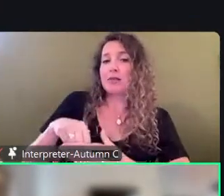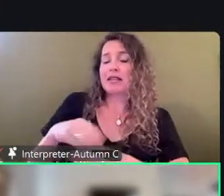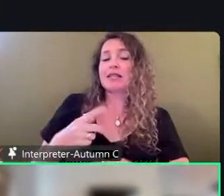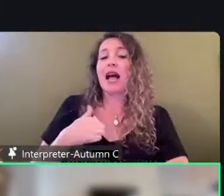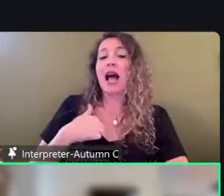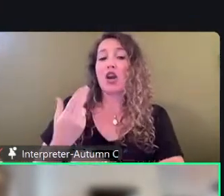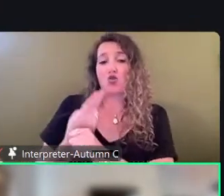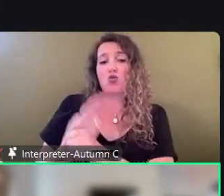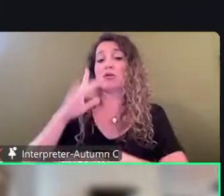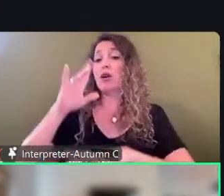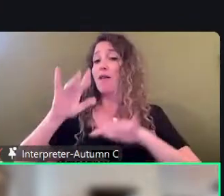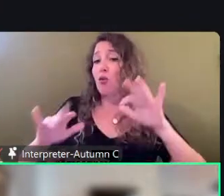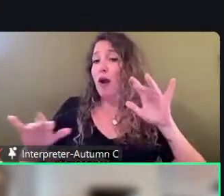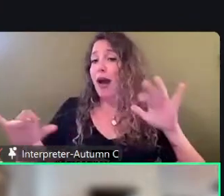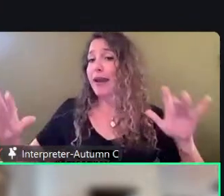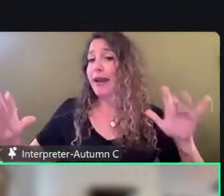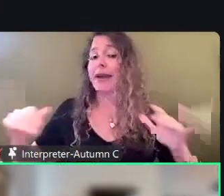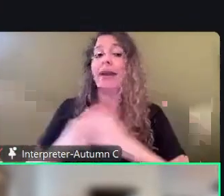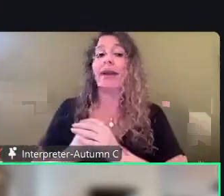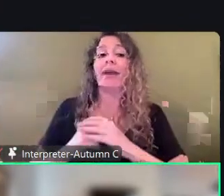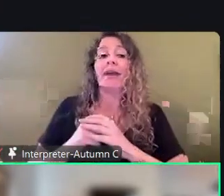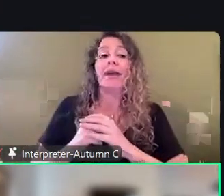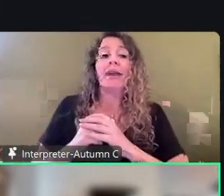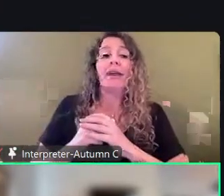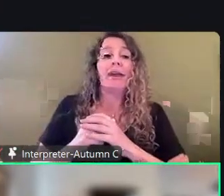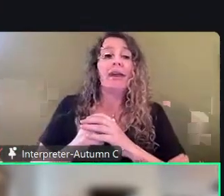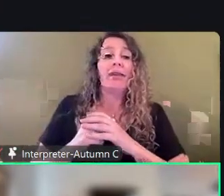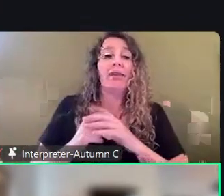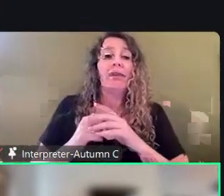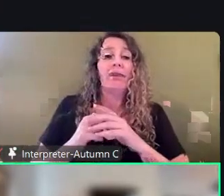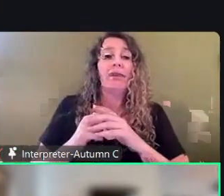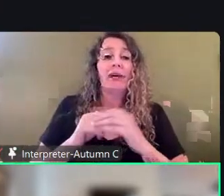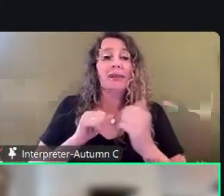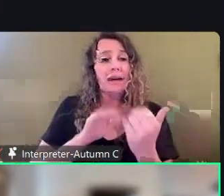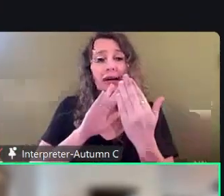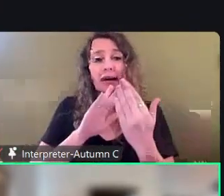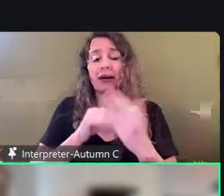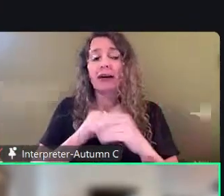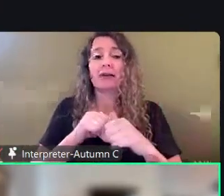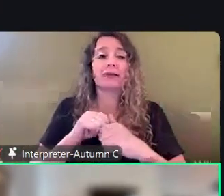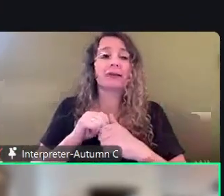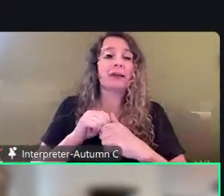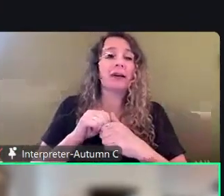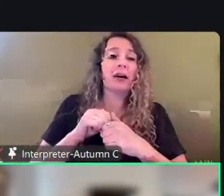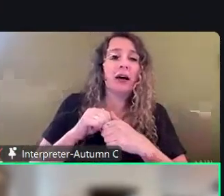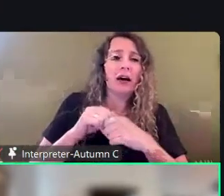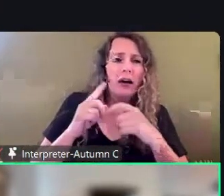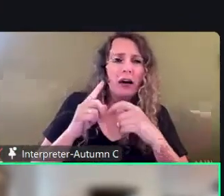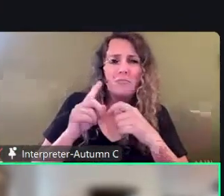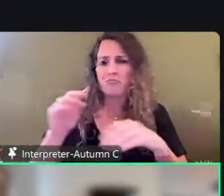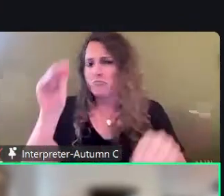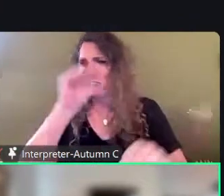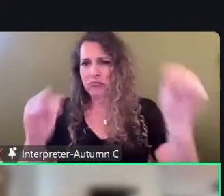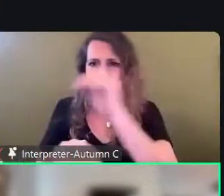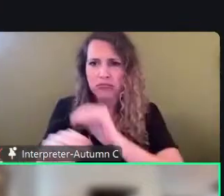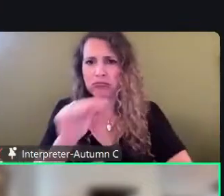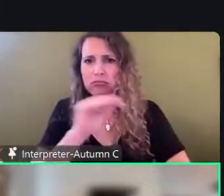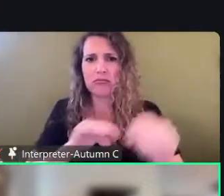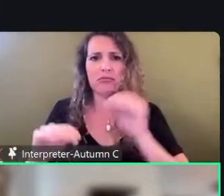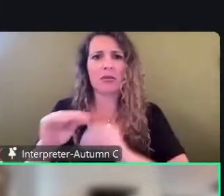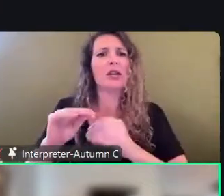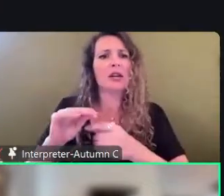a variety of narrative techniques, including pseudonyms, narratively splitting and combining